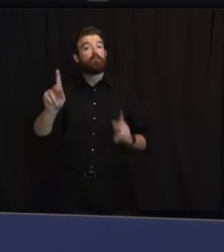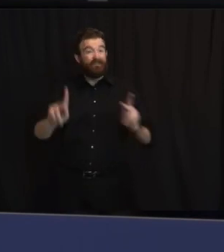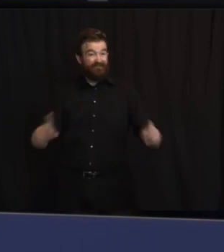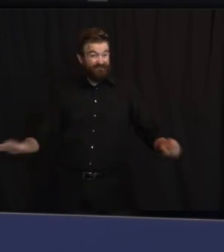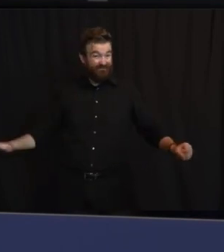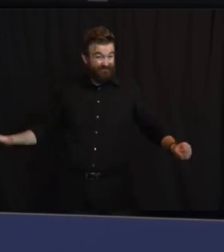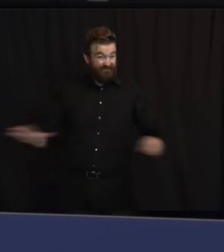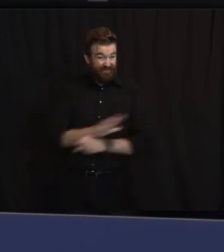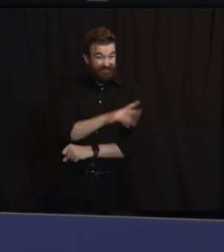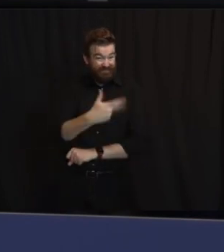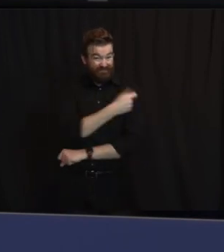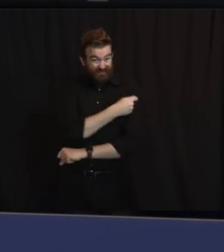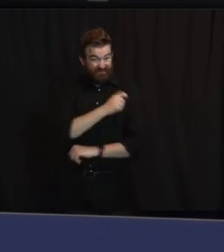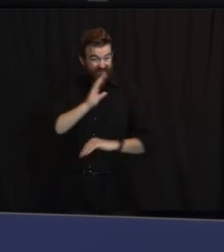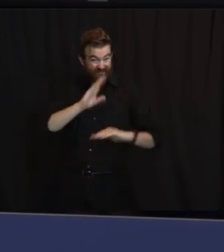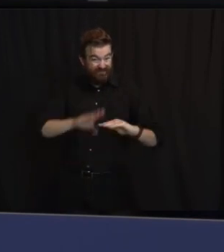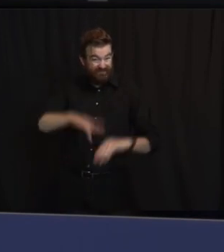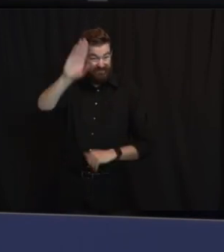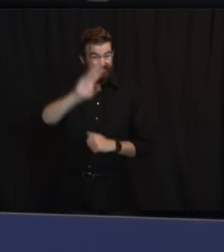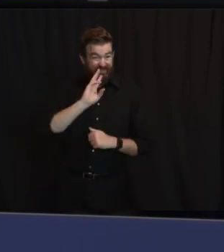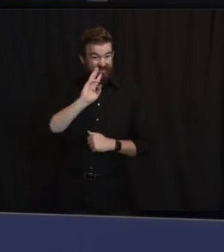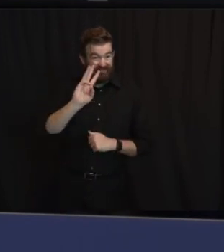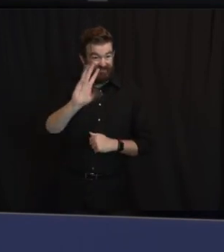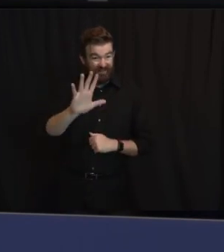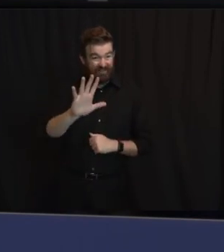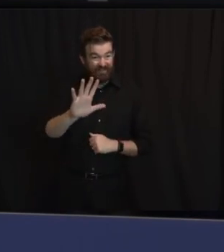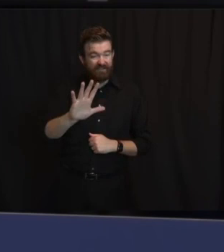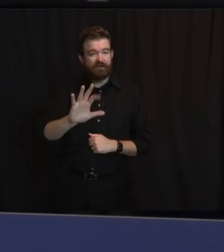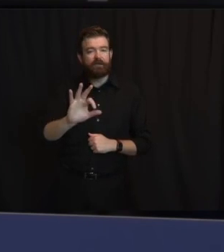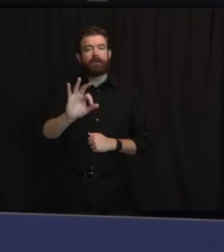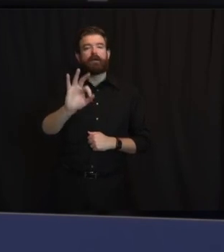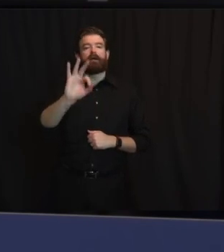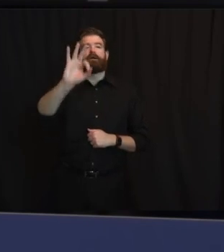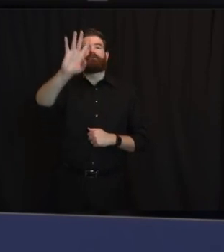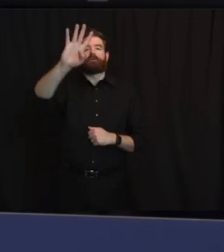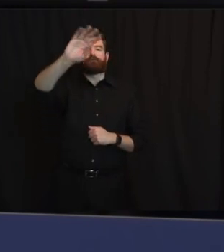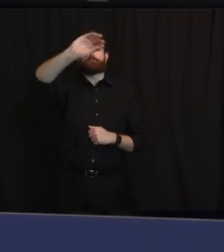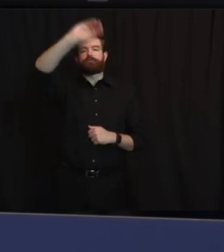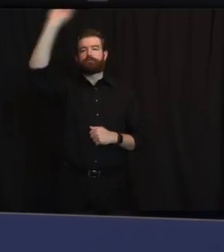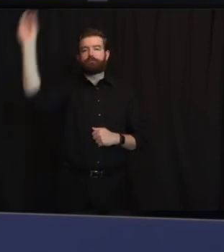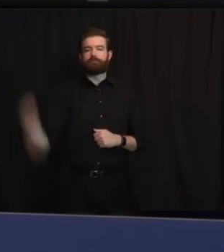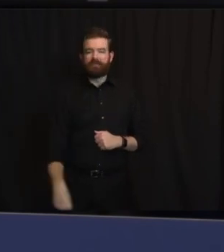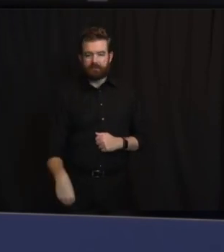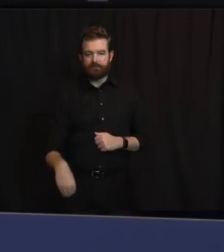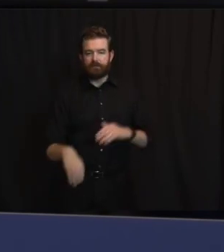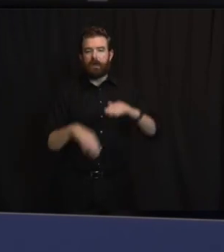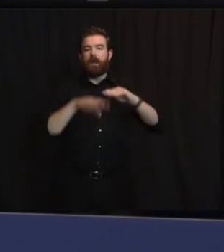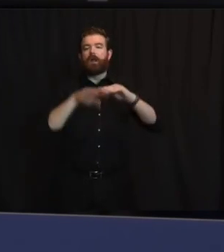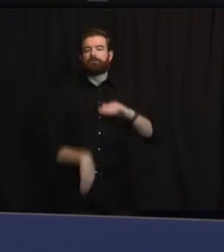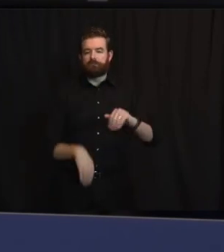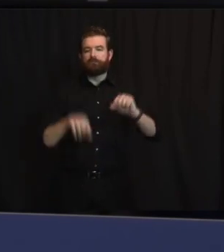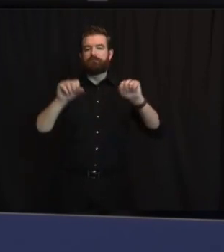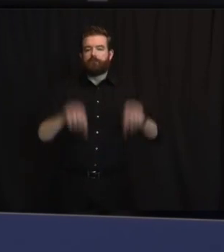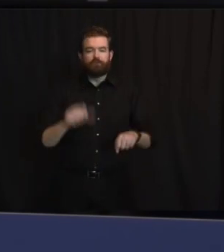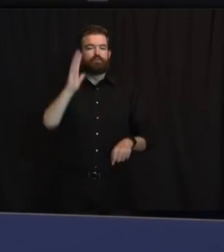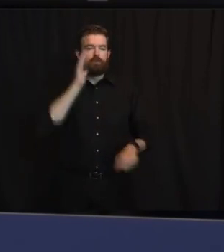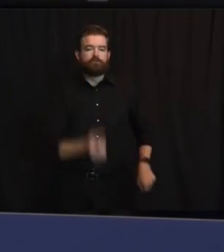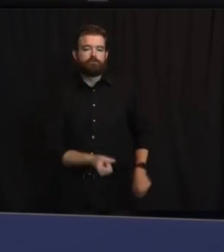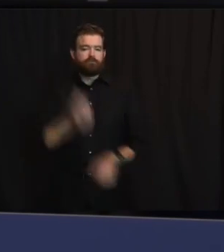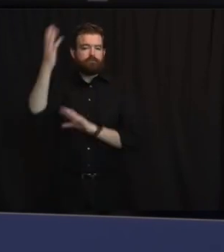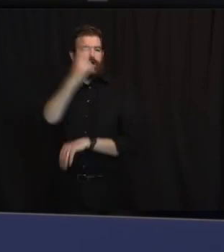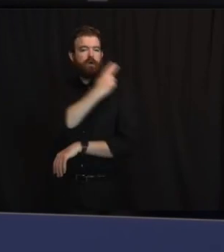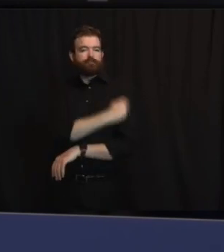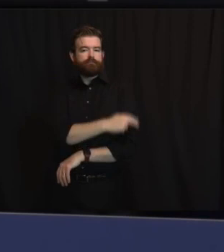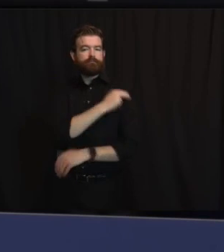were 94% less likely to be hospitalized with COVID-19 than people at the same age who were not